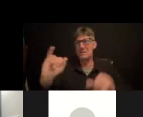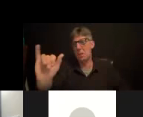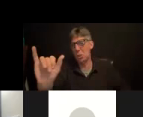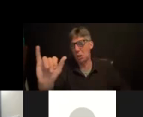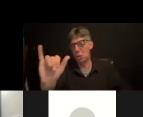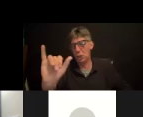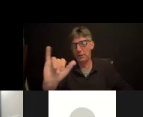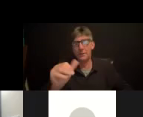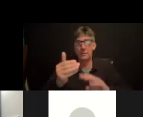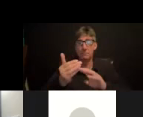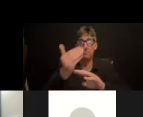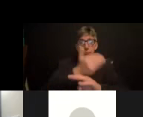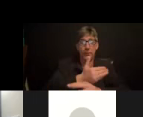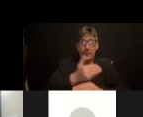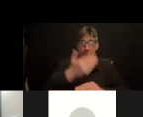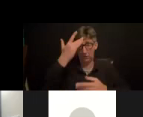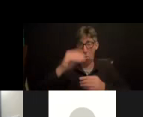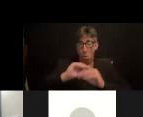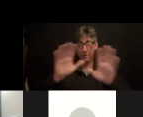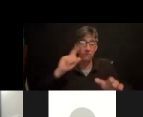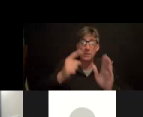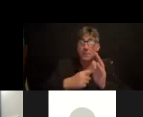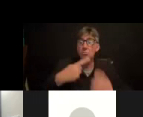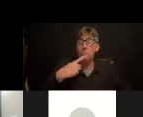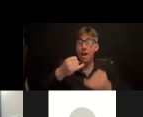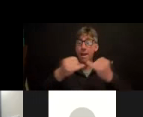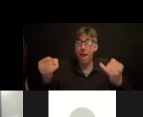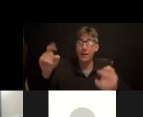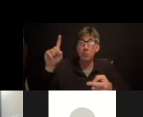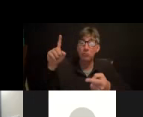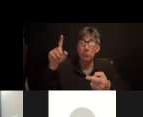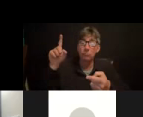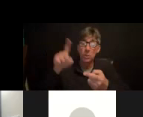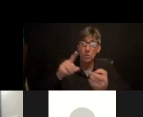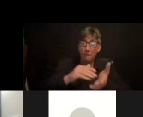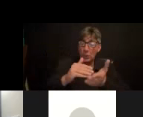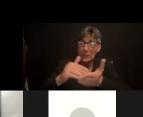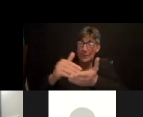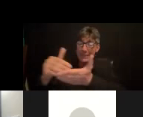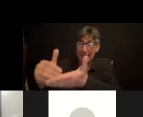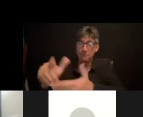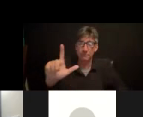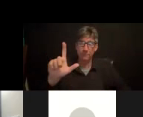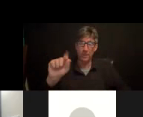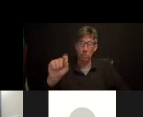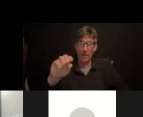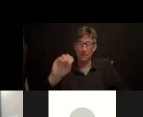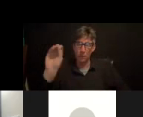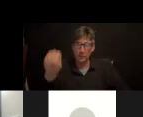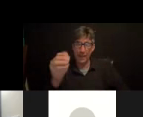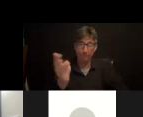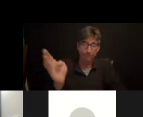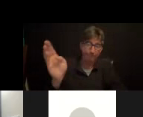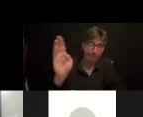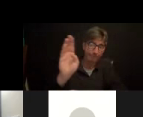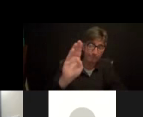some of that. So for example, on the red line, we are reducing frequency by 20% throughout the day. But